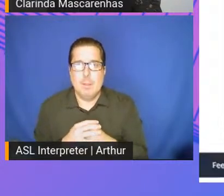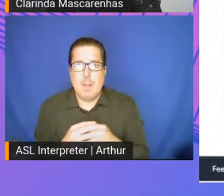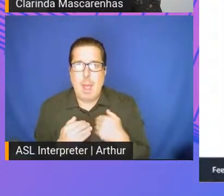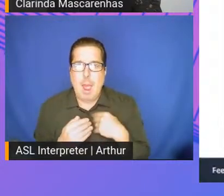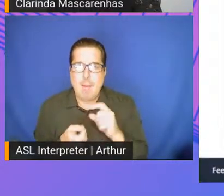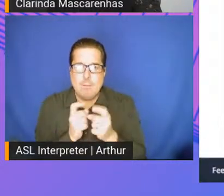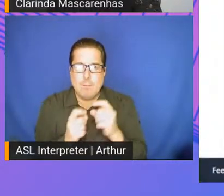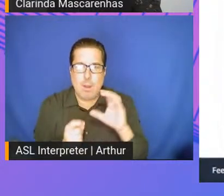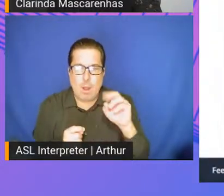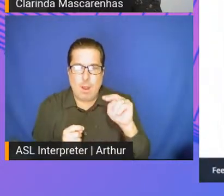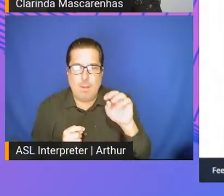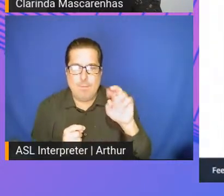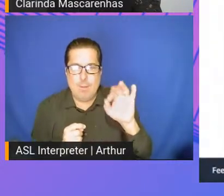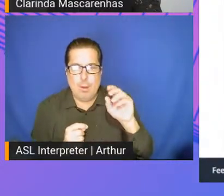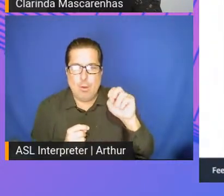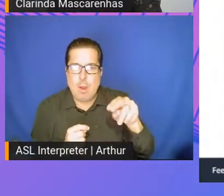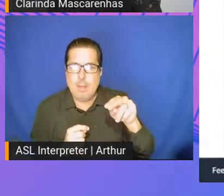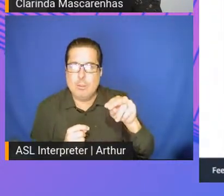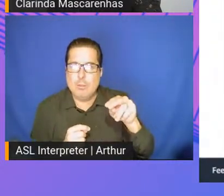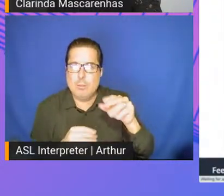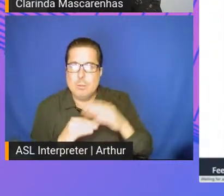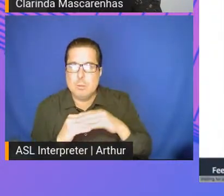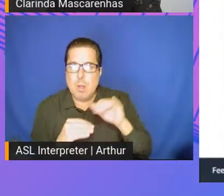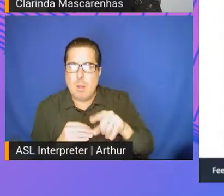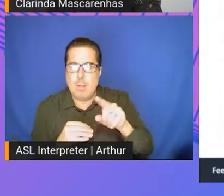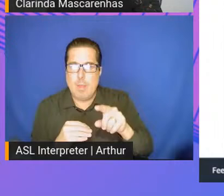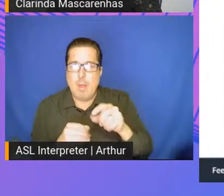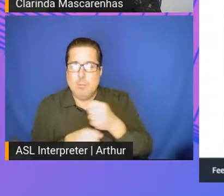service, and click Create and Deploy.